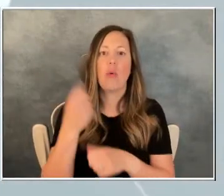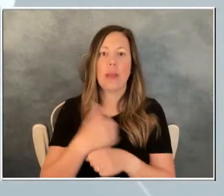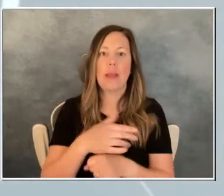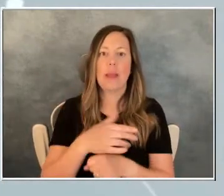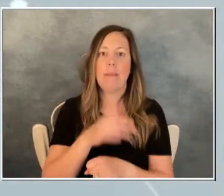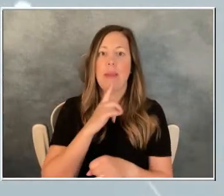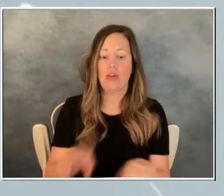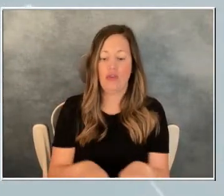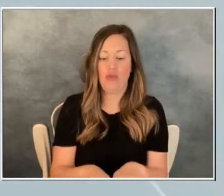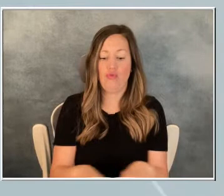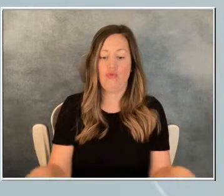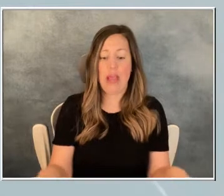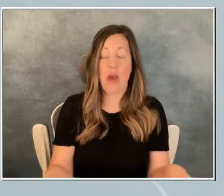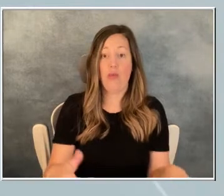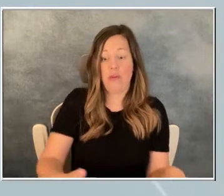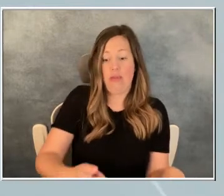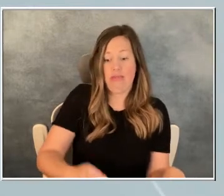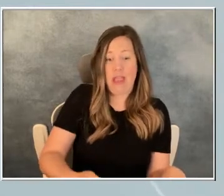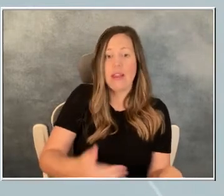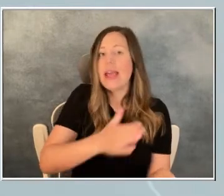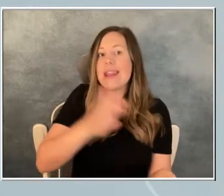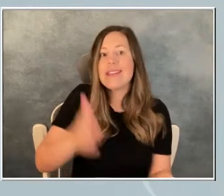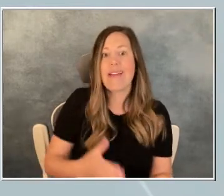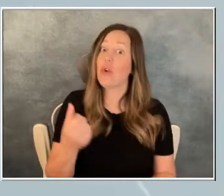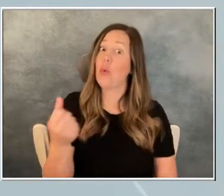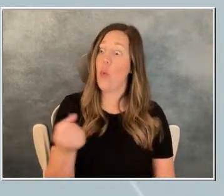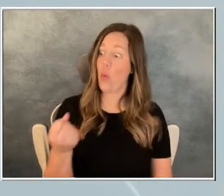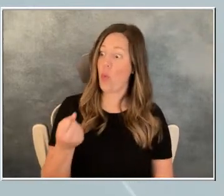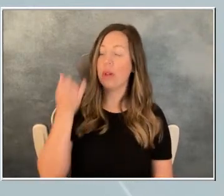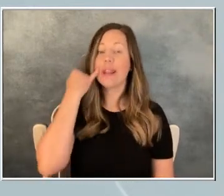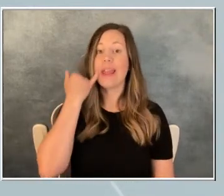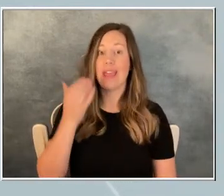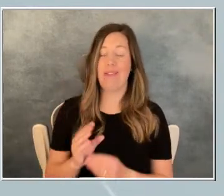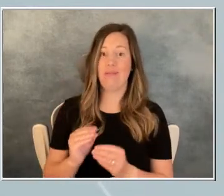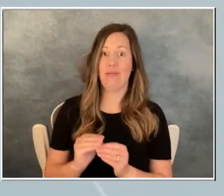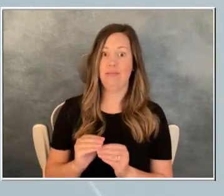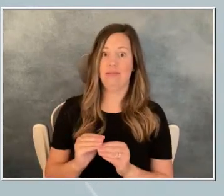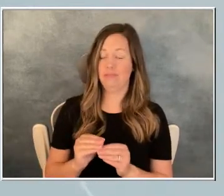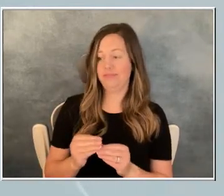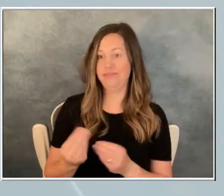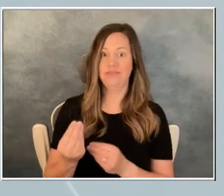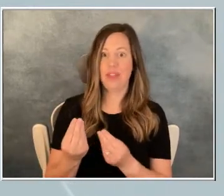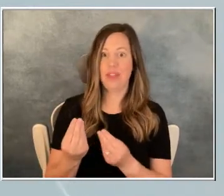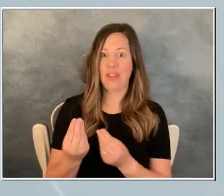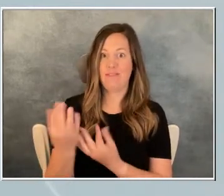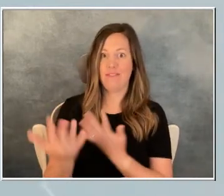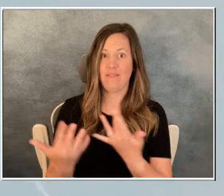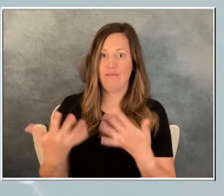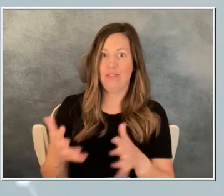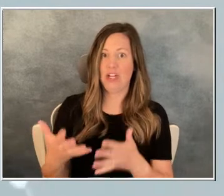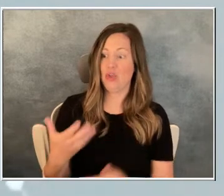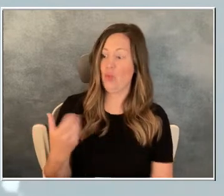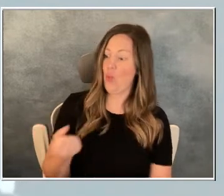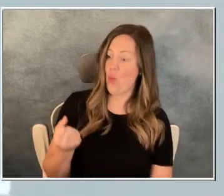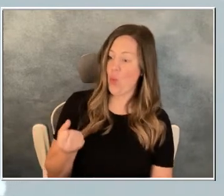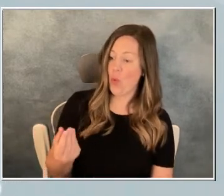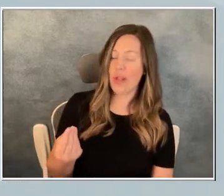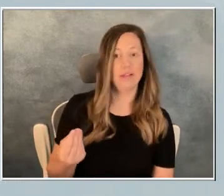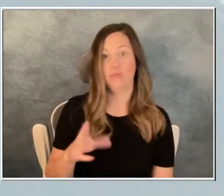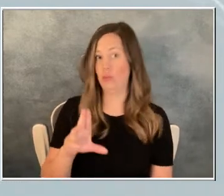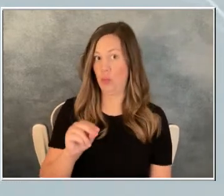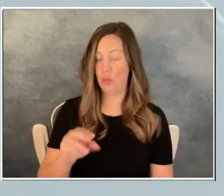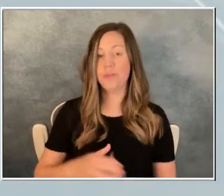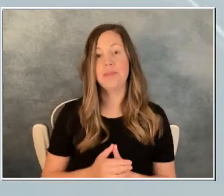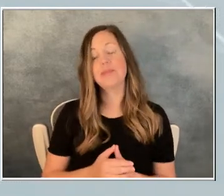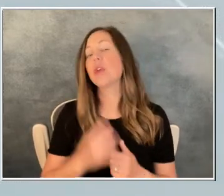Never, ever hold a lit firework. And have a water supply ready, like a bucket or a garden hose. Only light one firework at a time